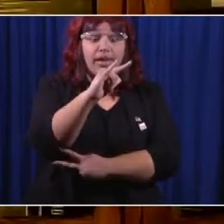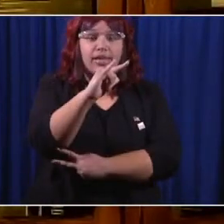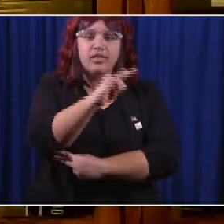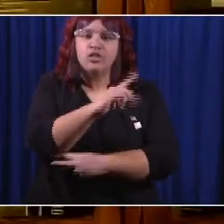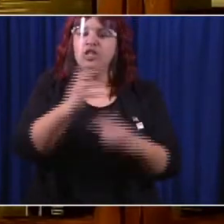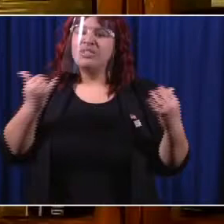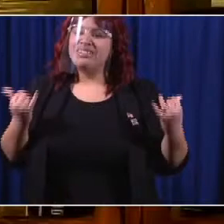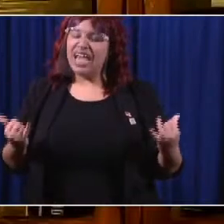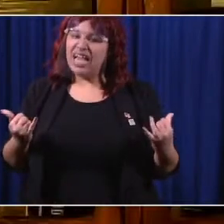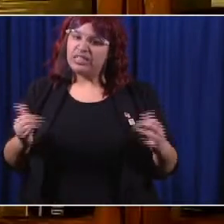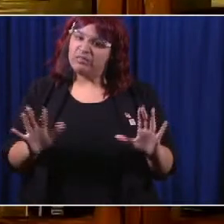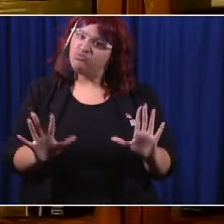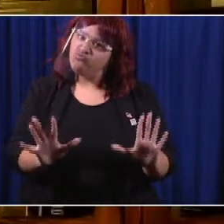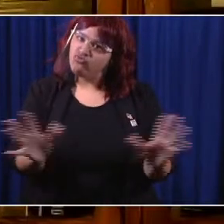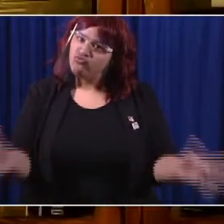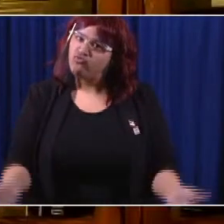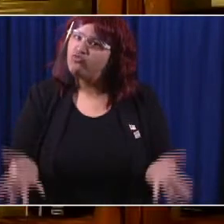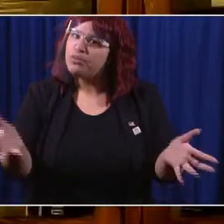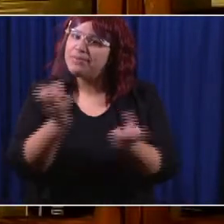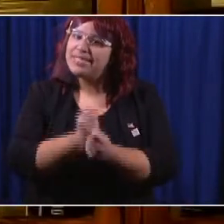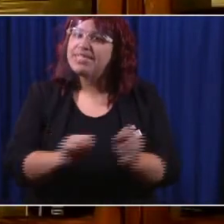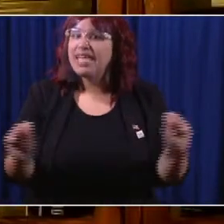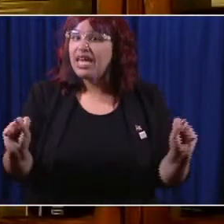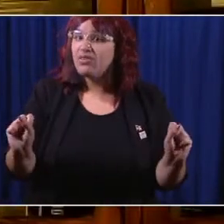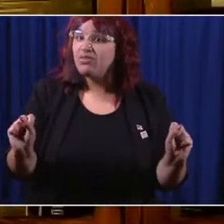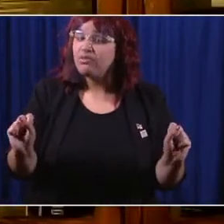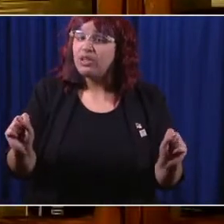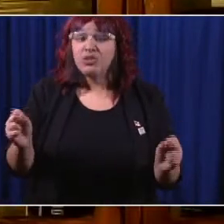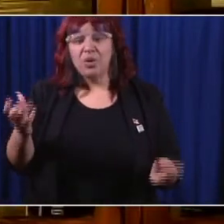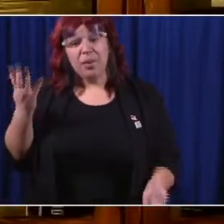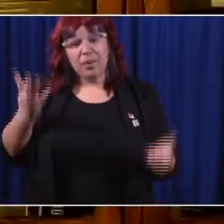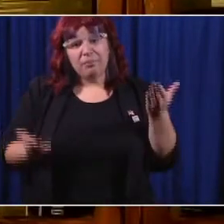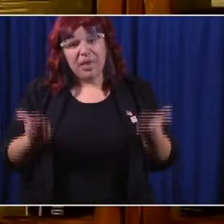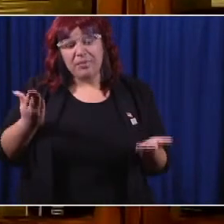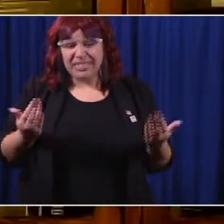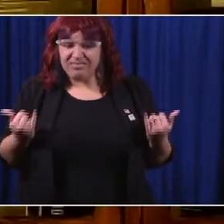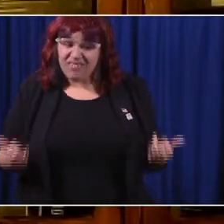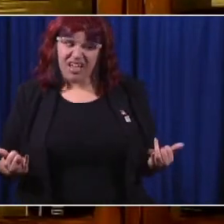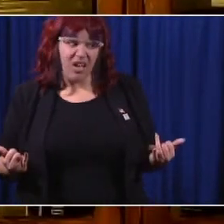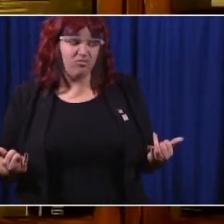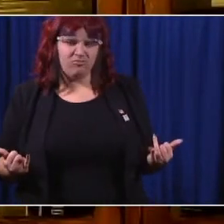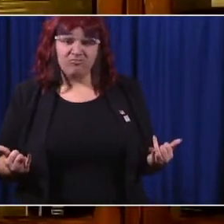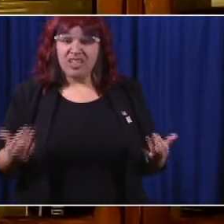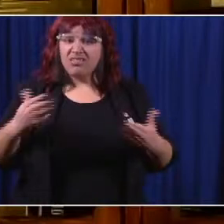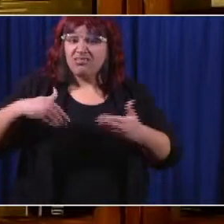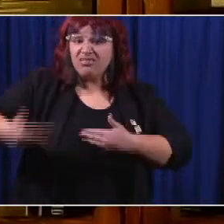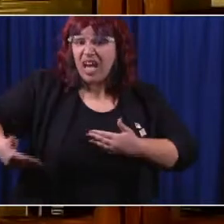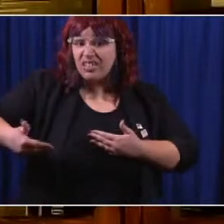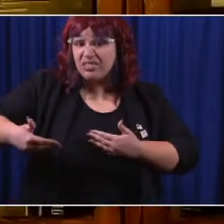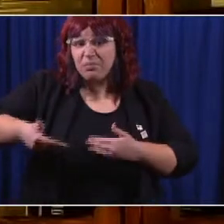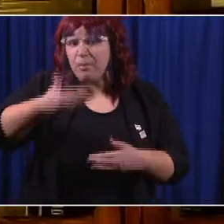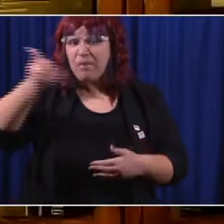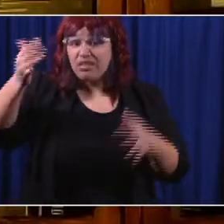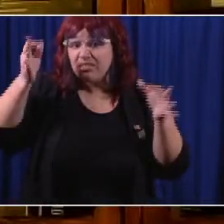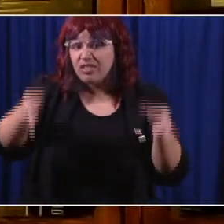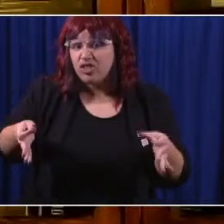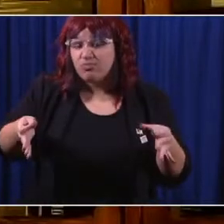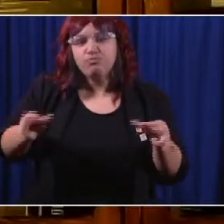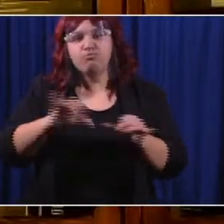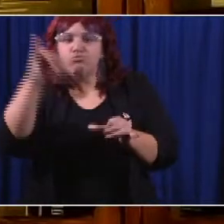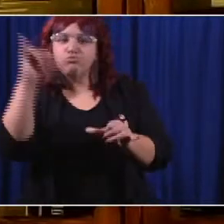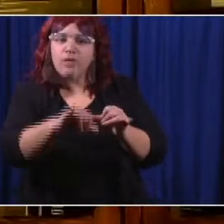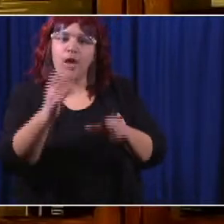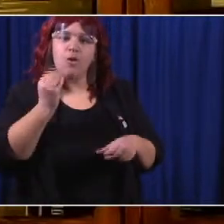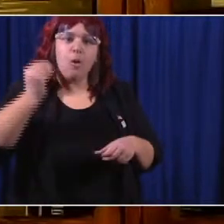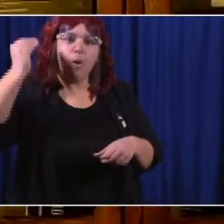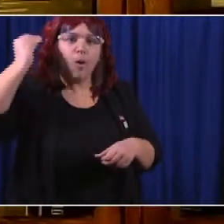might include taking some additional time off work to quarantine because you've been to an area that is a really high percent positivity rate if